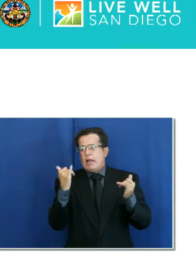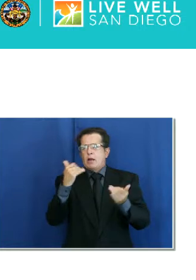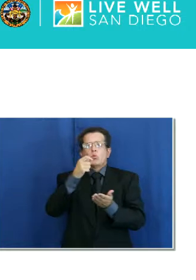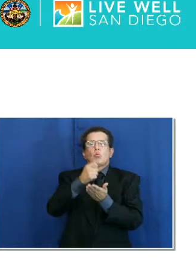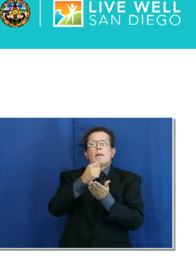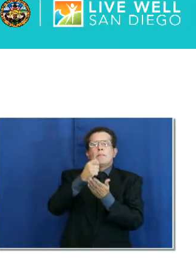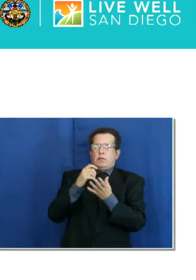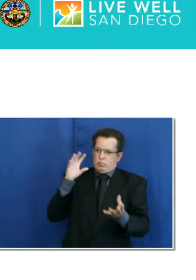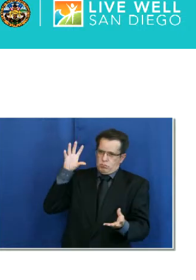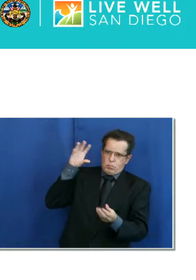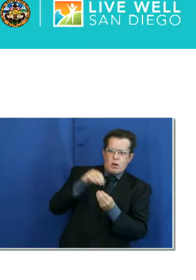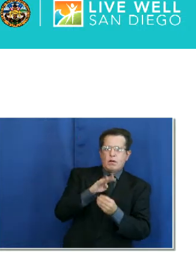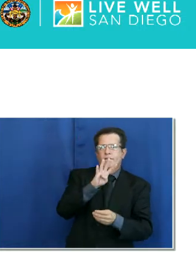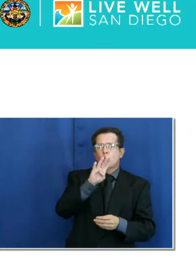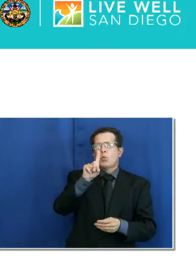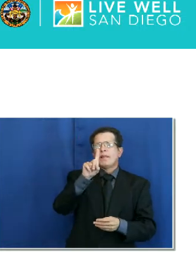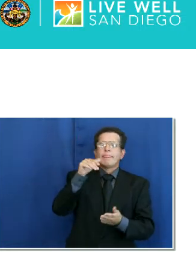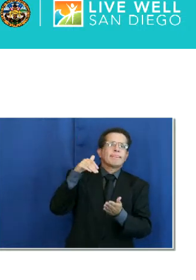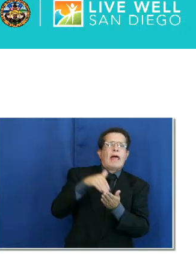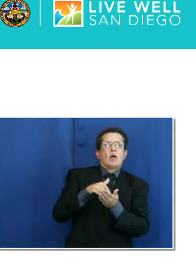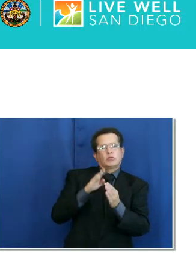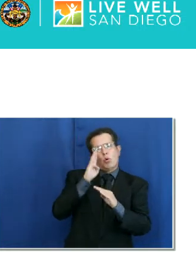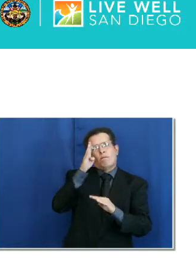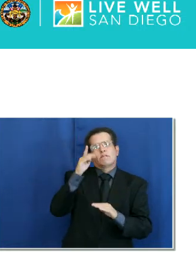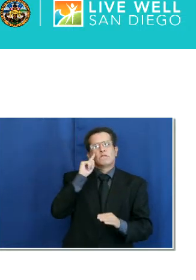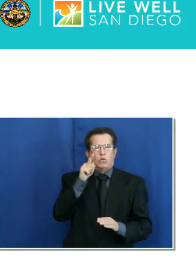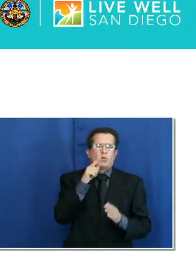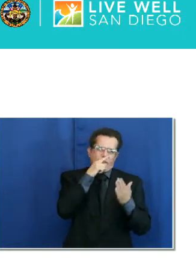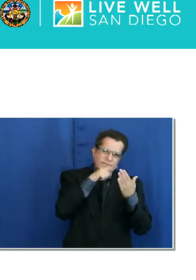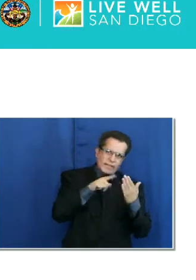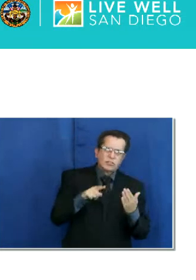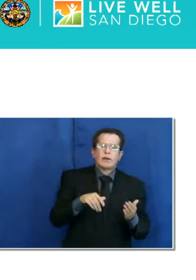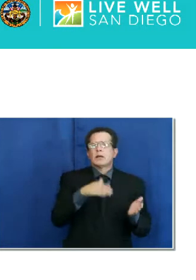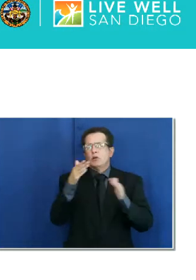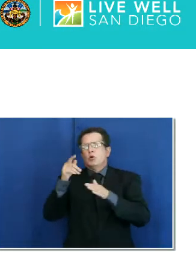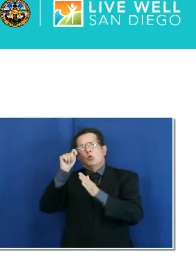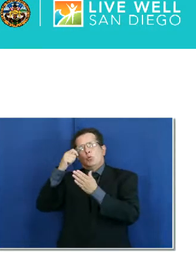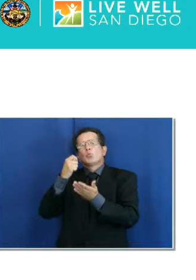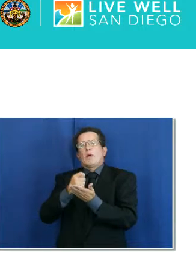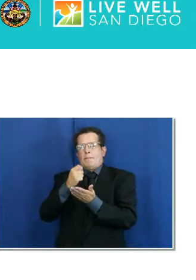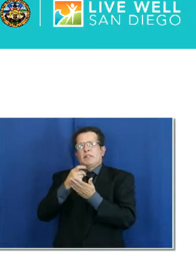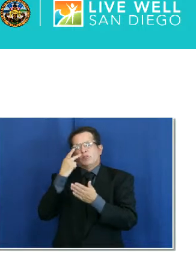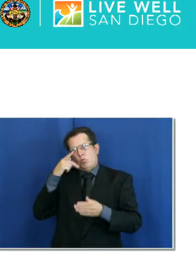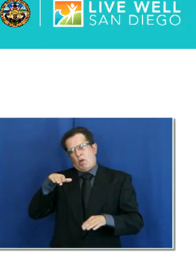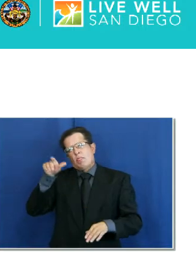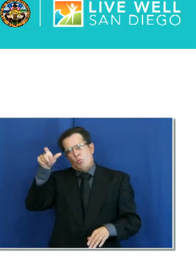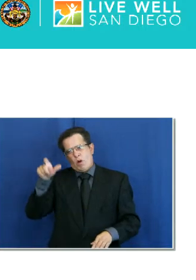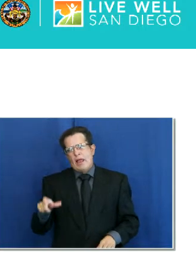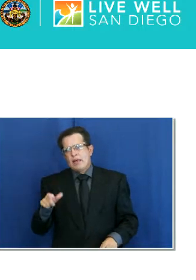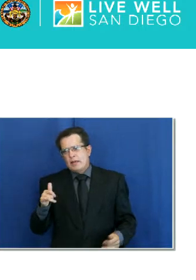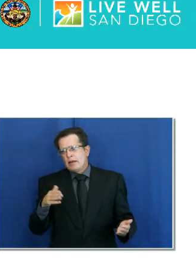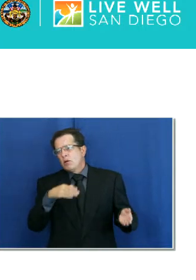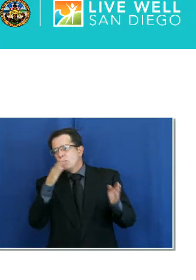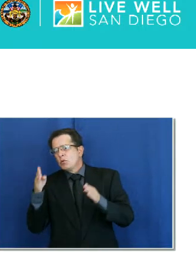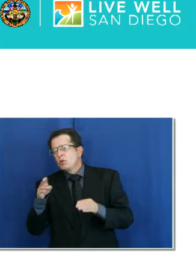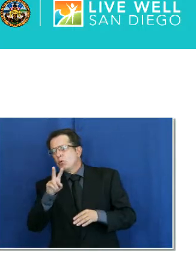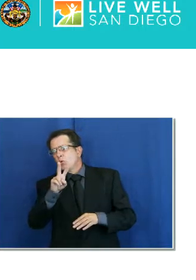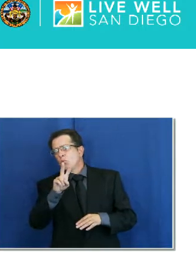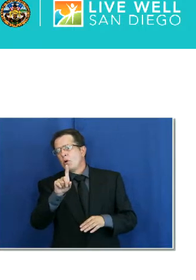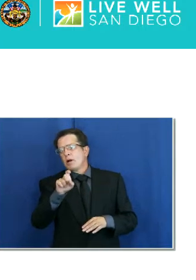numbers you see there on the right-hand side. Today, we're reporting 187 new positive cases out of